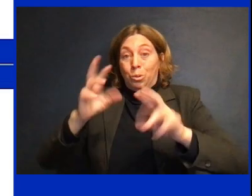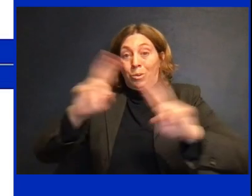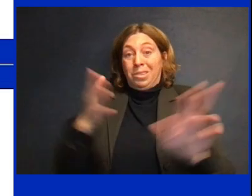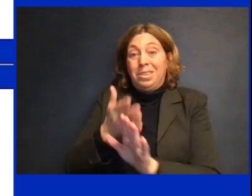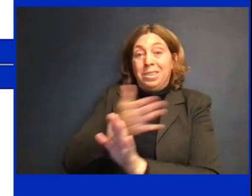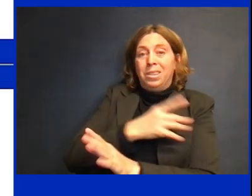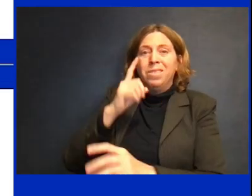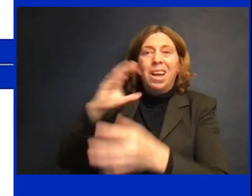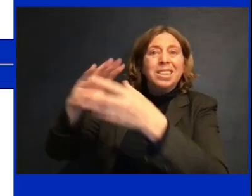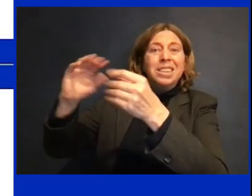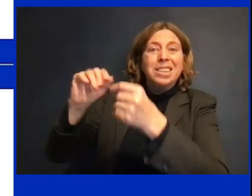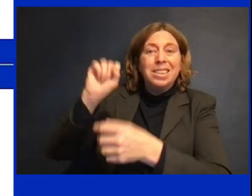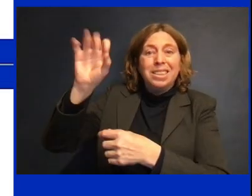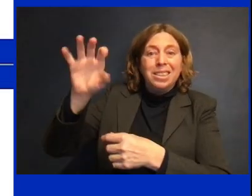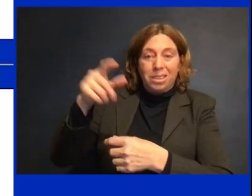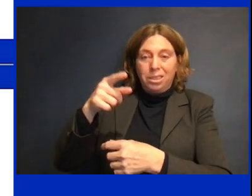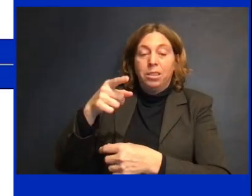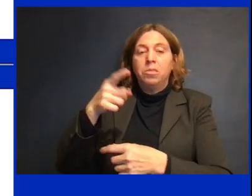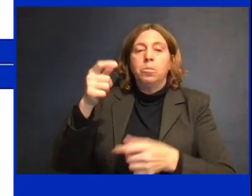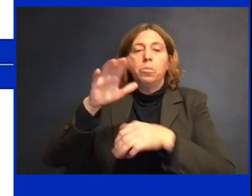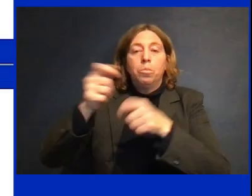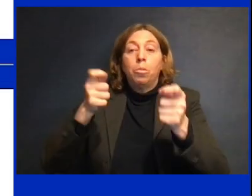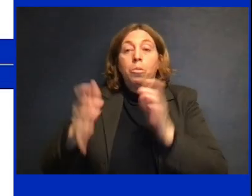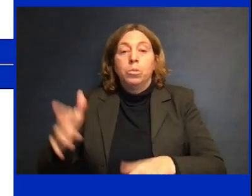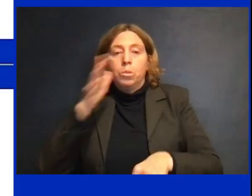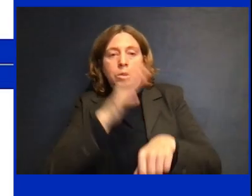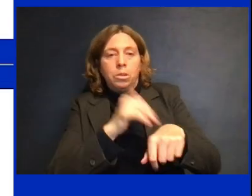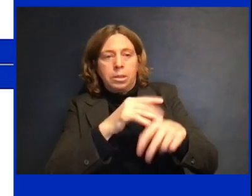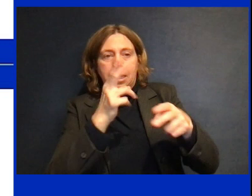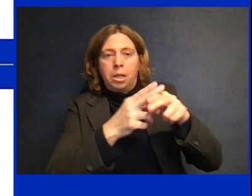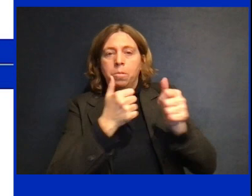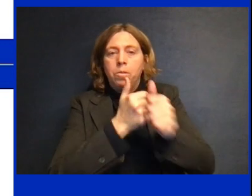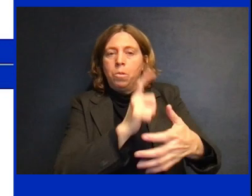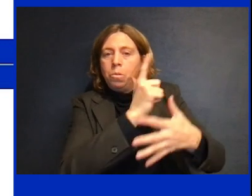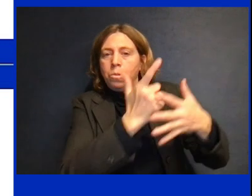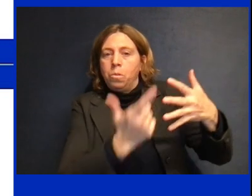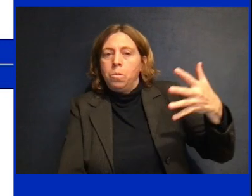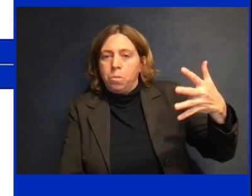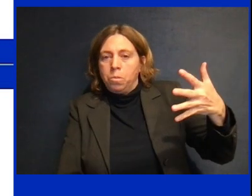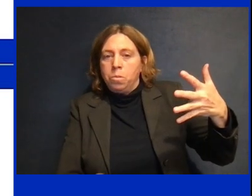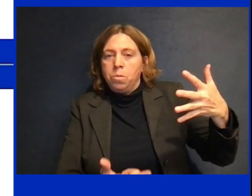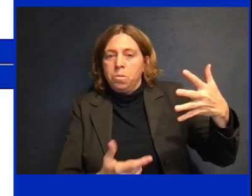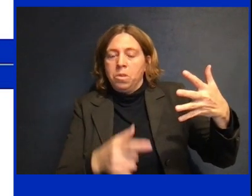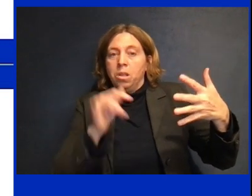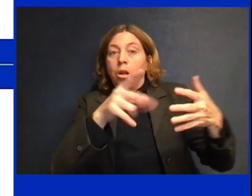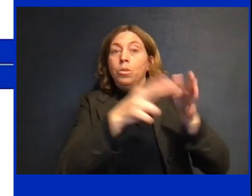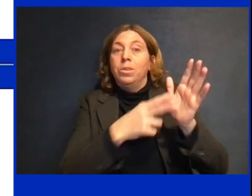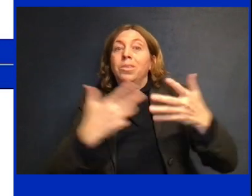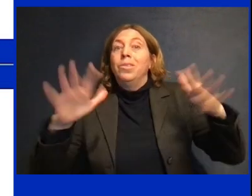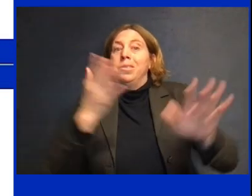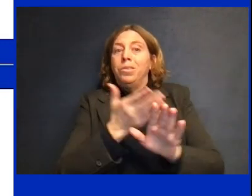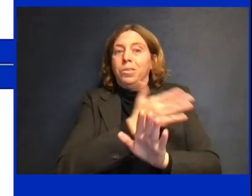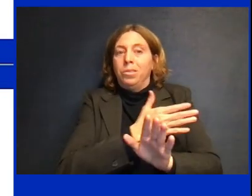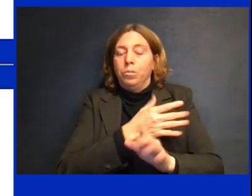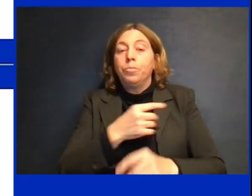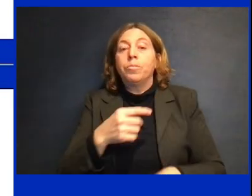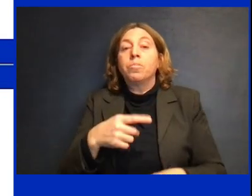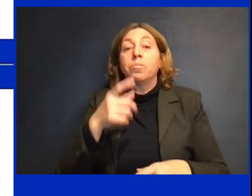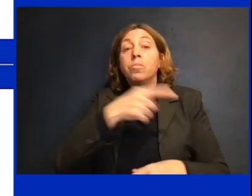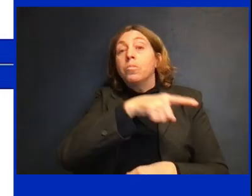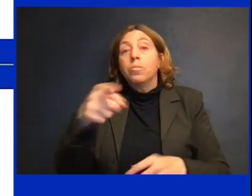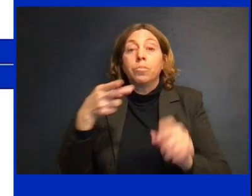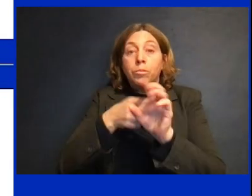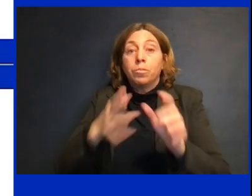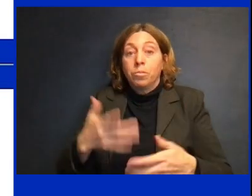comment, the moderator will call your name in the order in which your registration was received. Each participant will